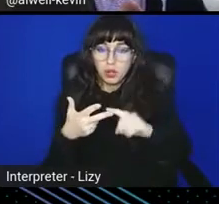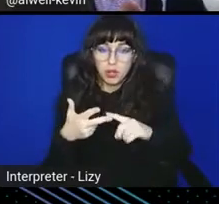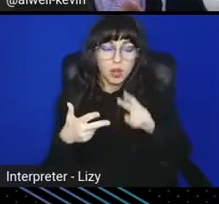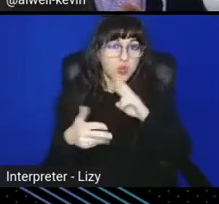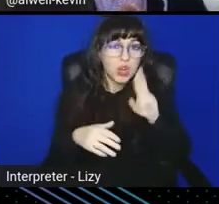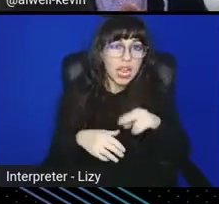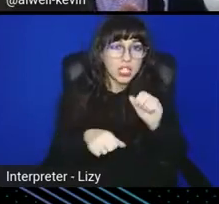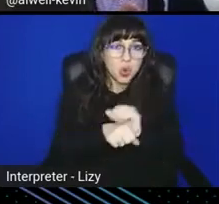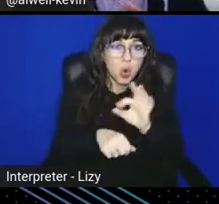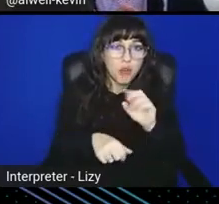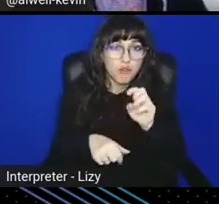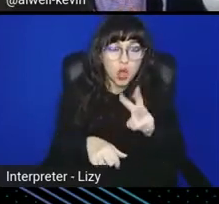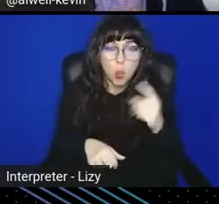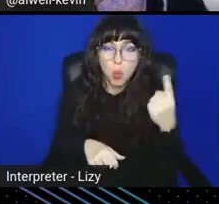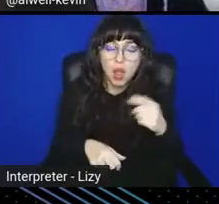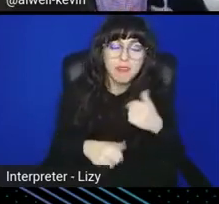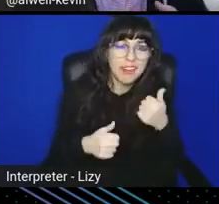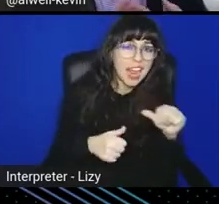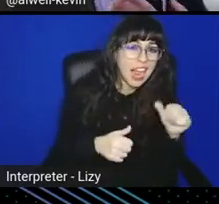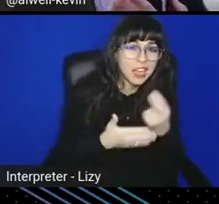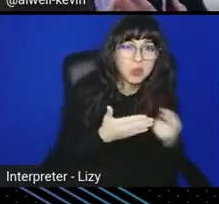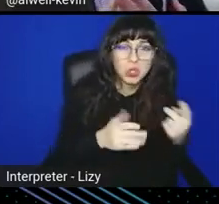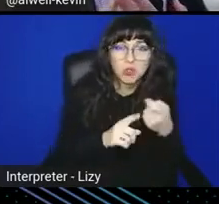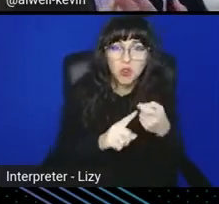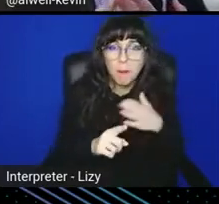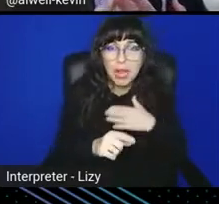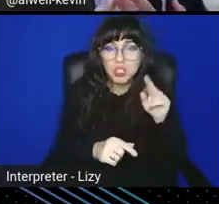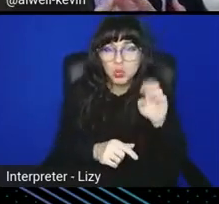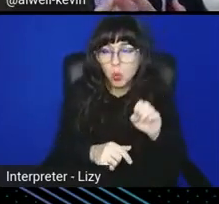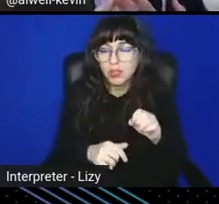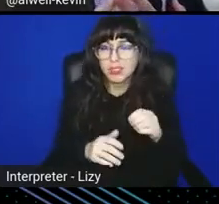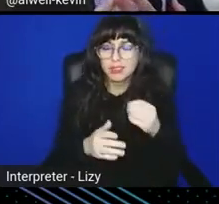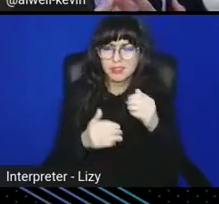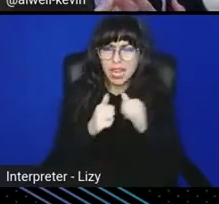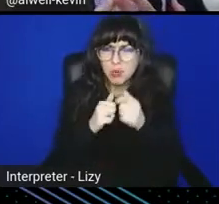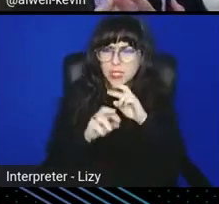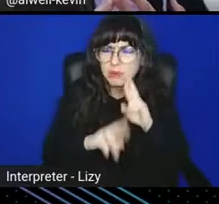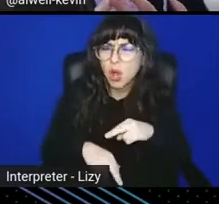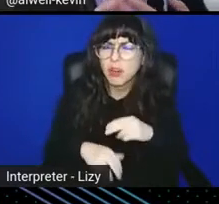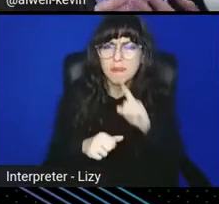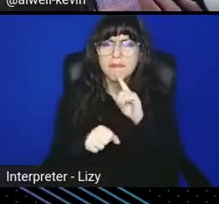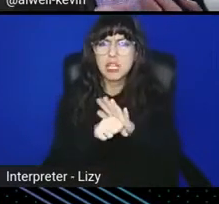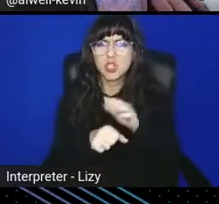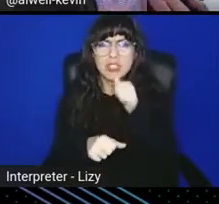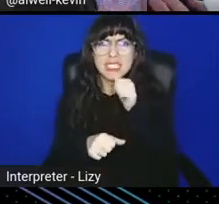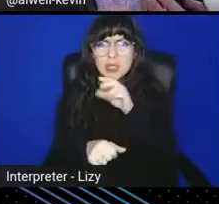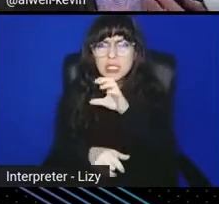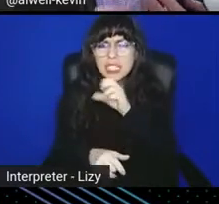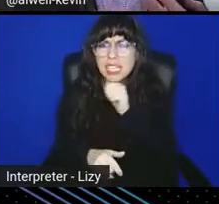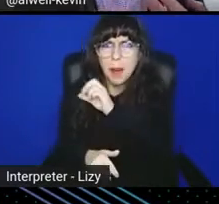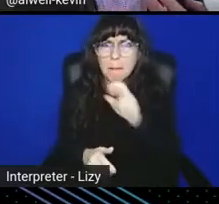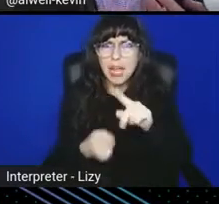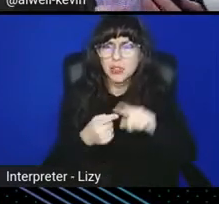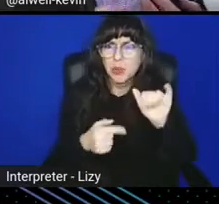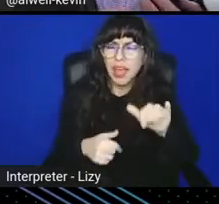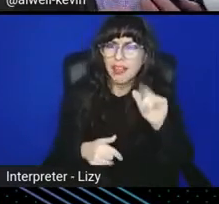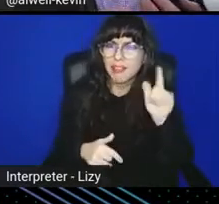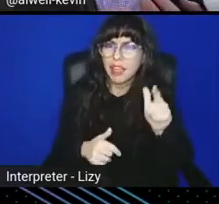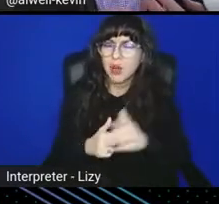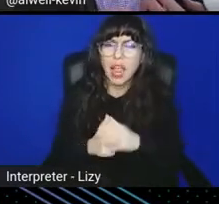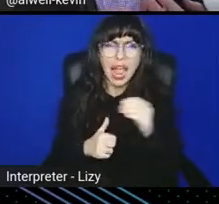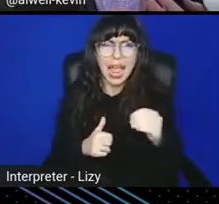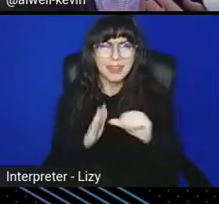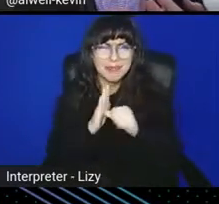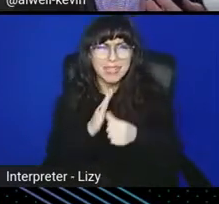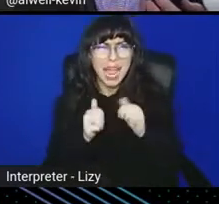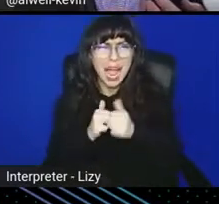in my source code? How do I respond to that? How do I make sure that secrets don't find their way there in the future? And then three and four, again, are about how do I